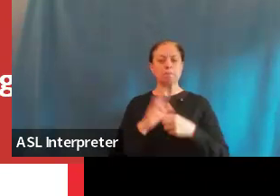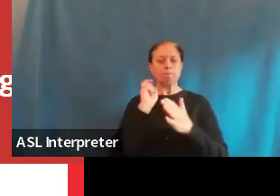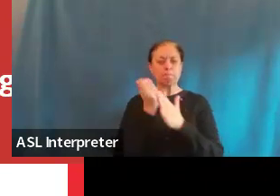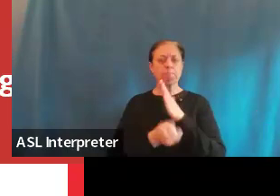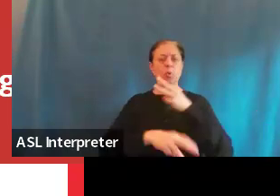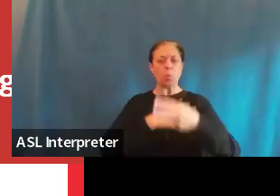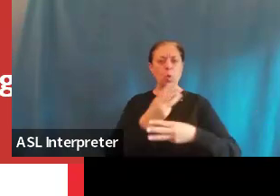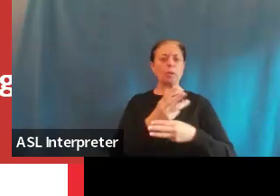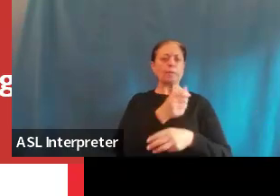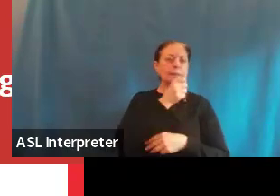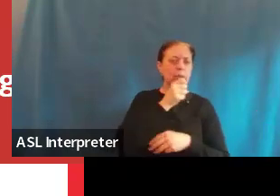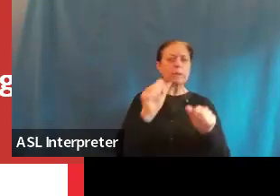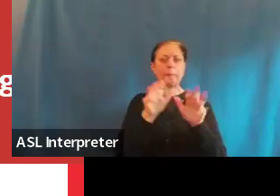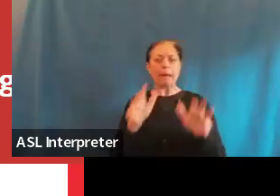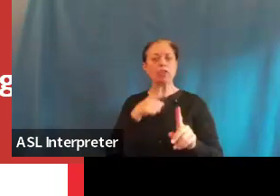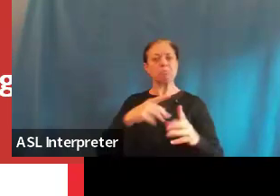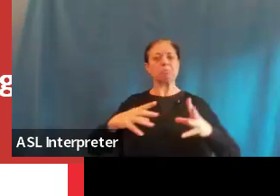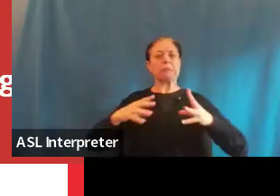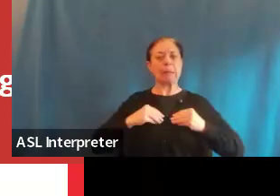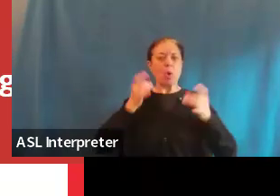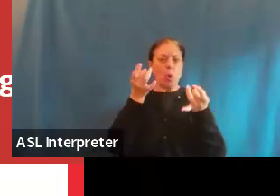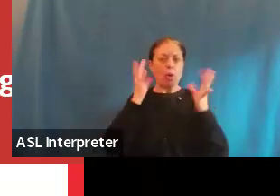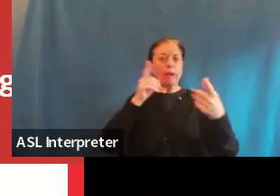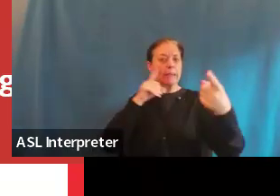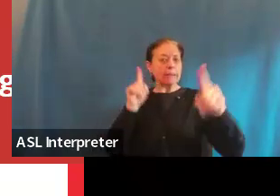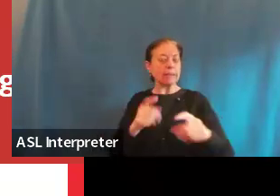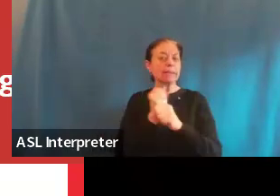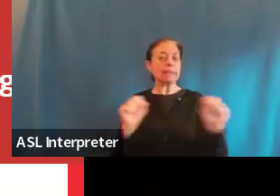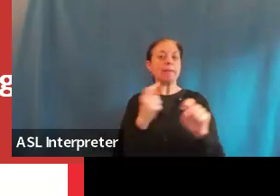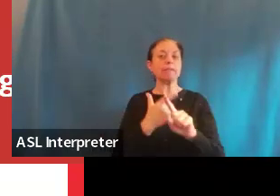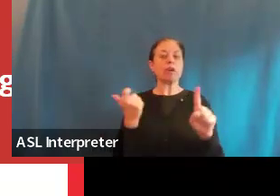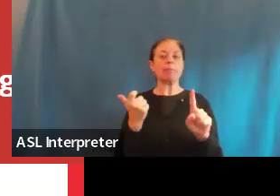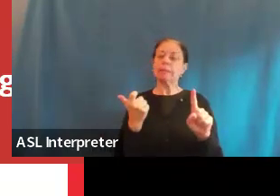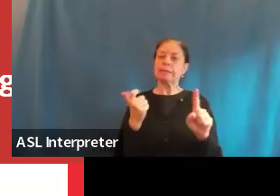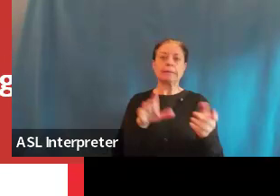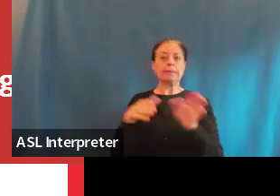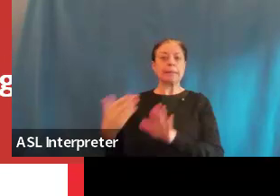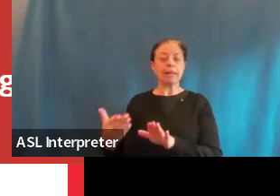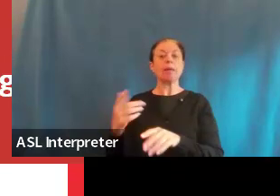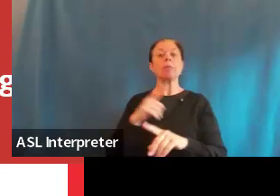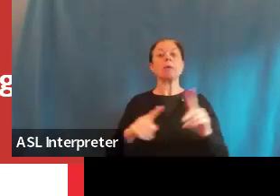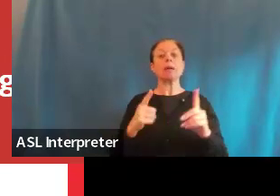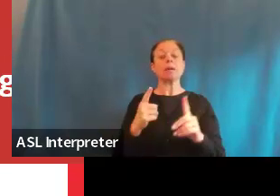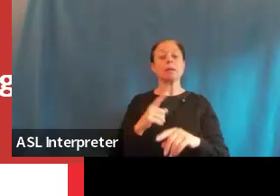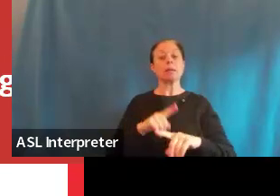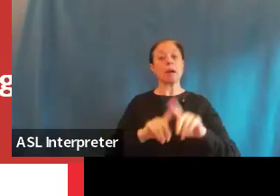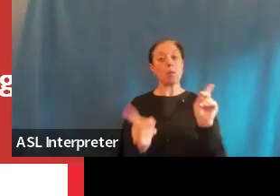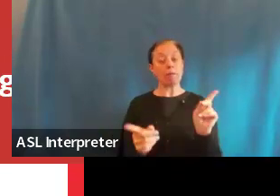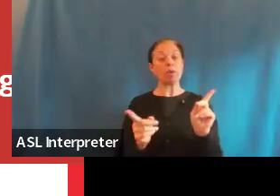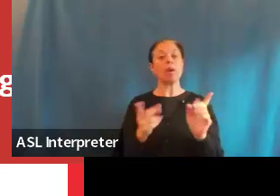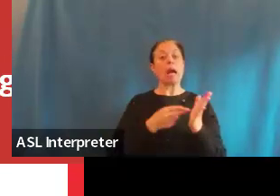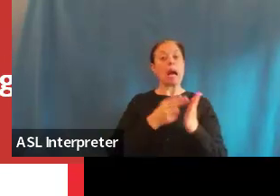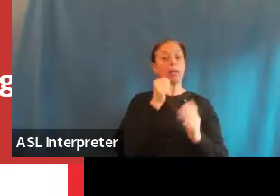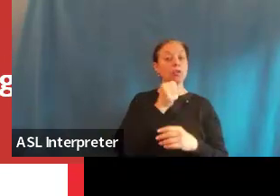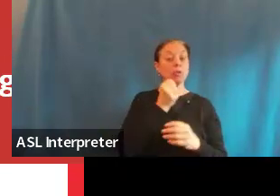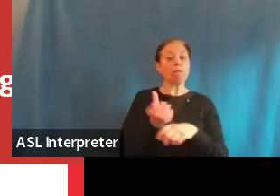magic, Julia accepts a horrifying deal that saves her from an untimely death. However, in exchange, this honest girl is